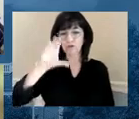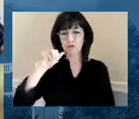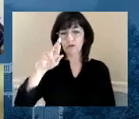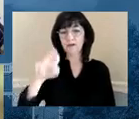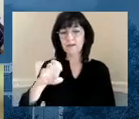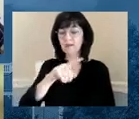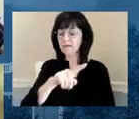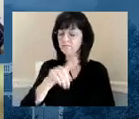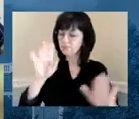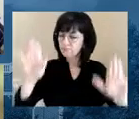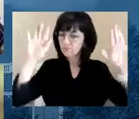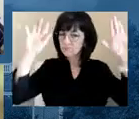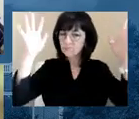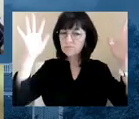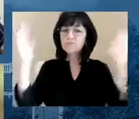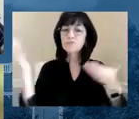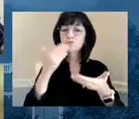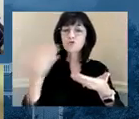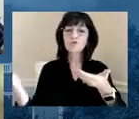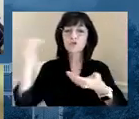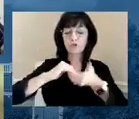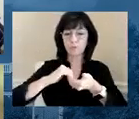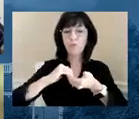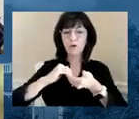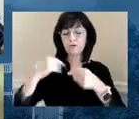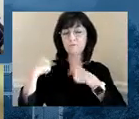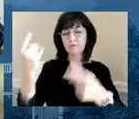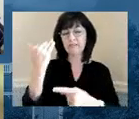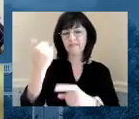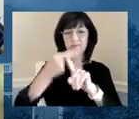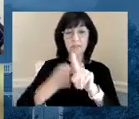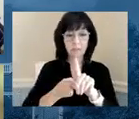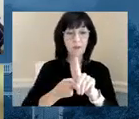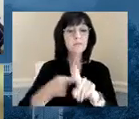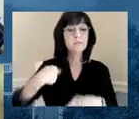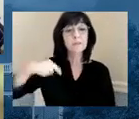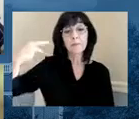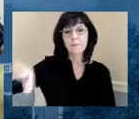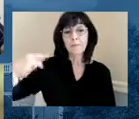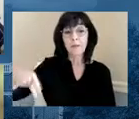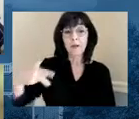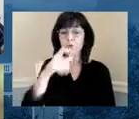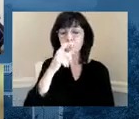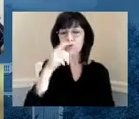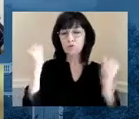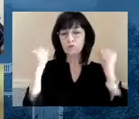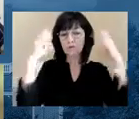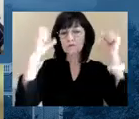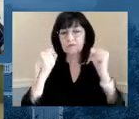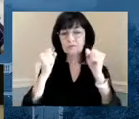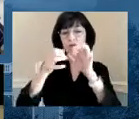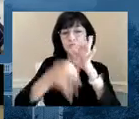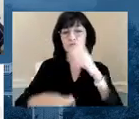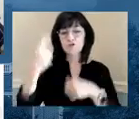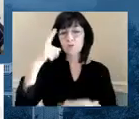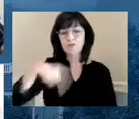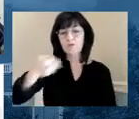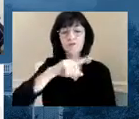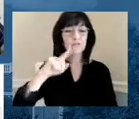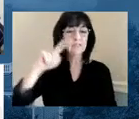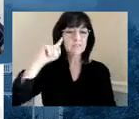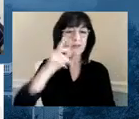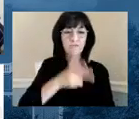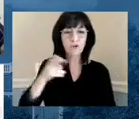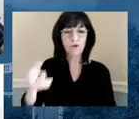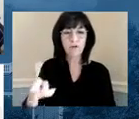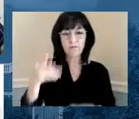last 15 months. We also have Pam, who's our sign language expert for the deaf and hard of hearing. Thank you